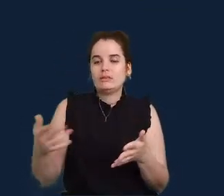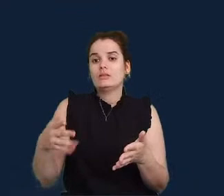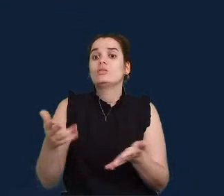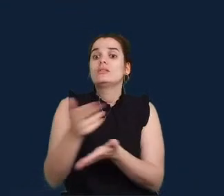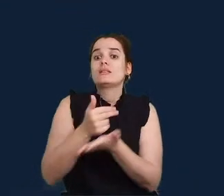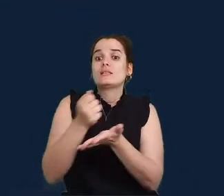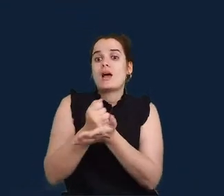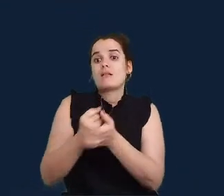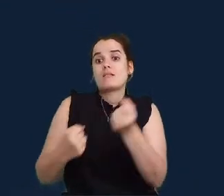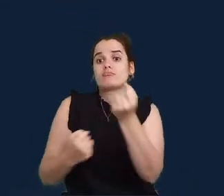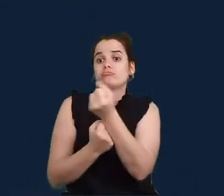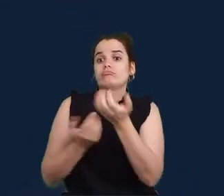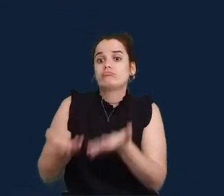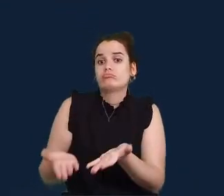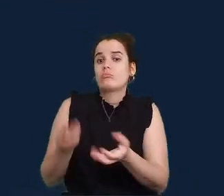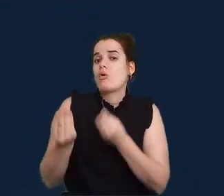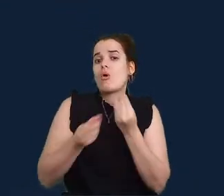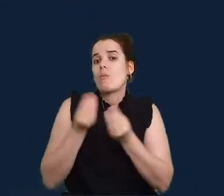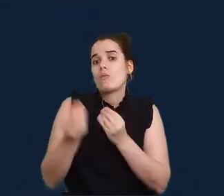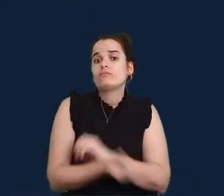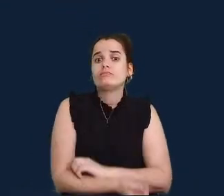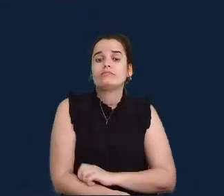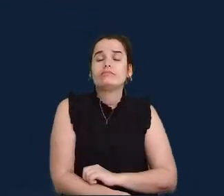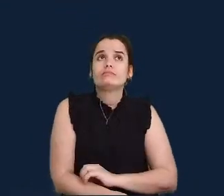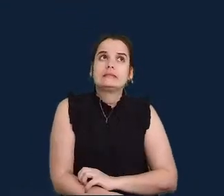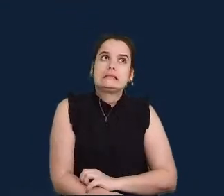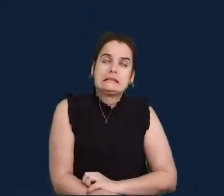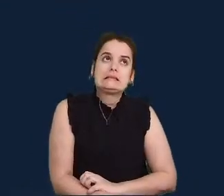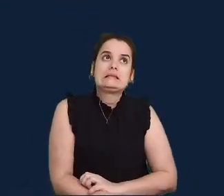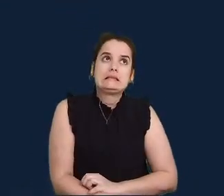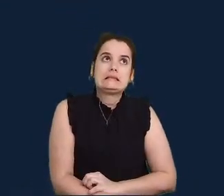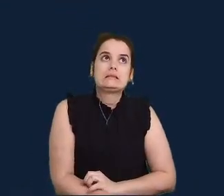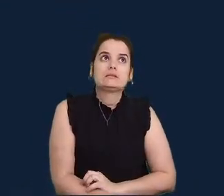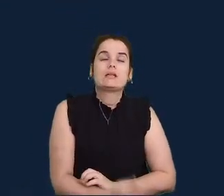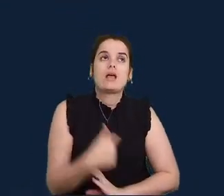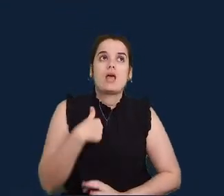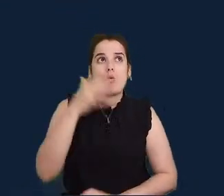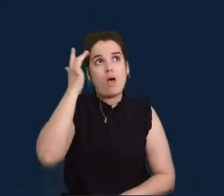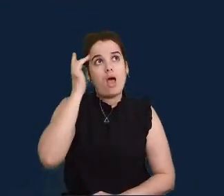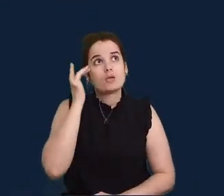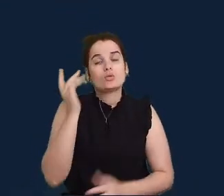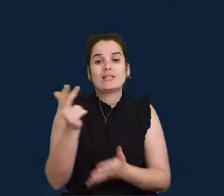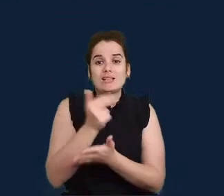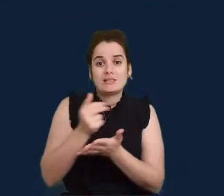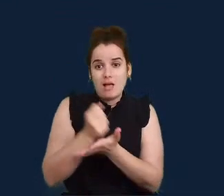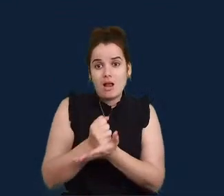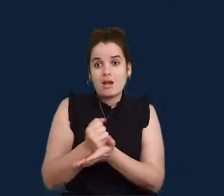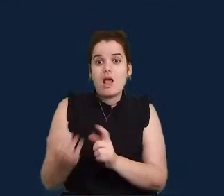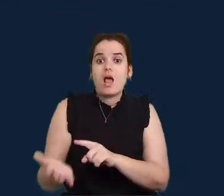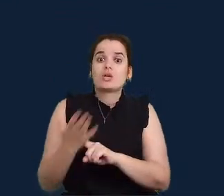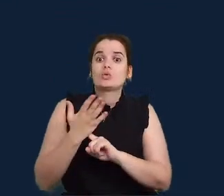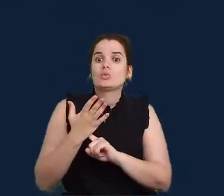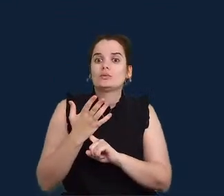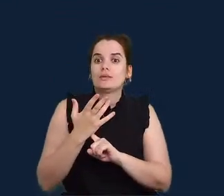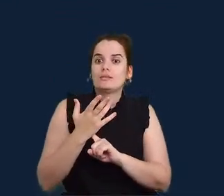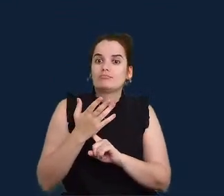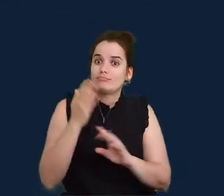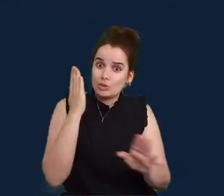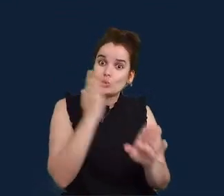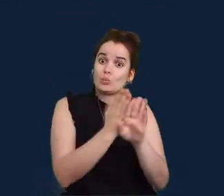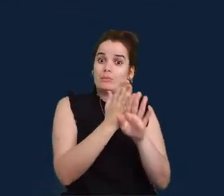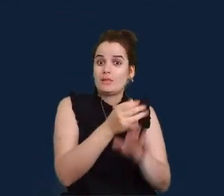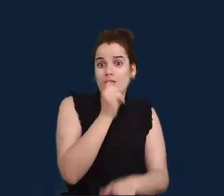So I think design can sometimes also help you discover stories. So design is also a very